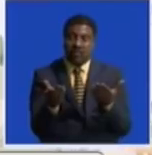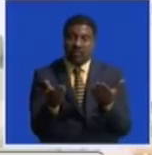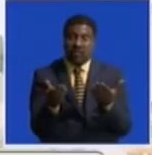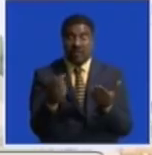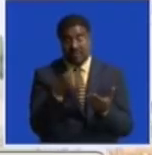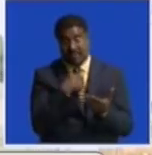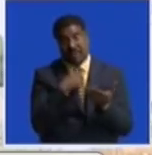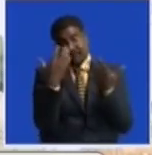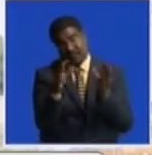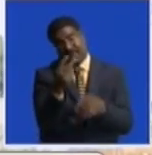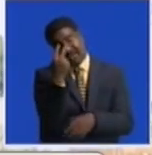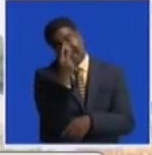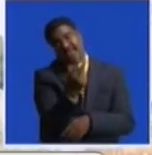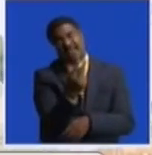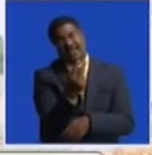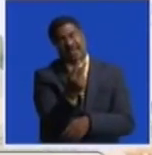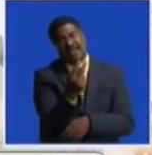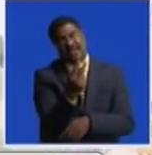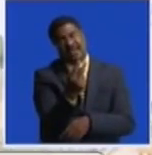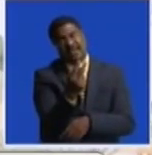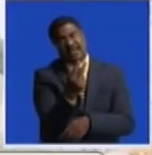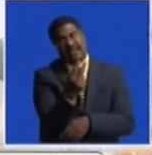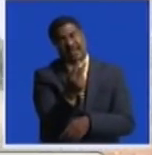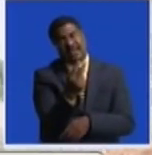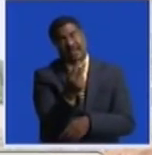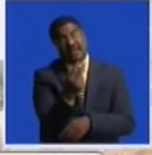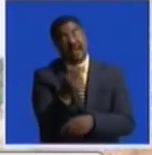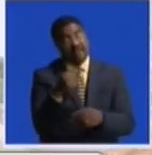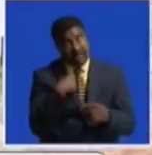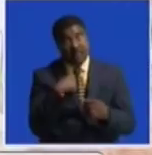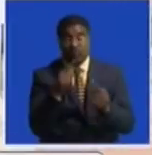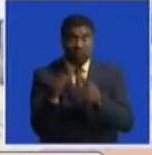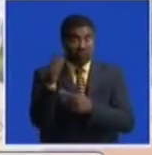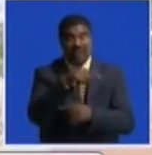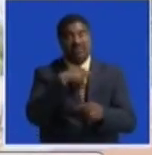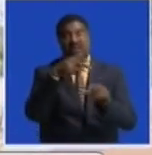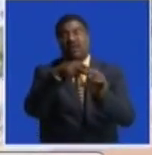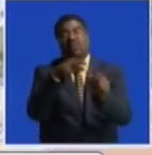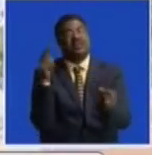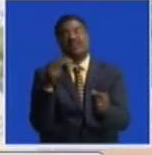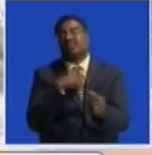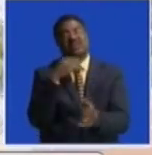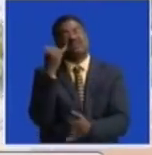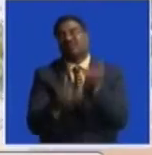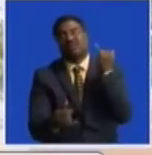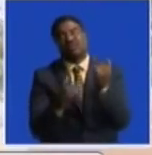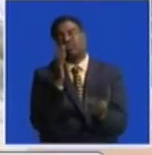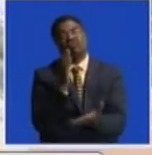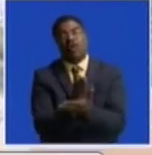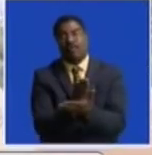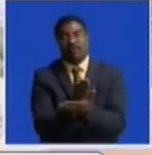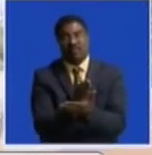I've seen it possible that today I have to quit the party because of